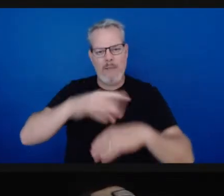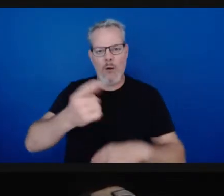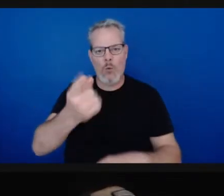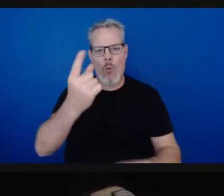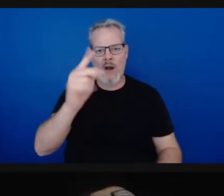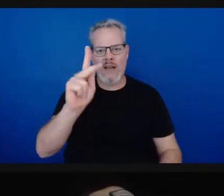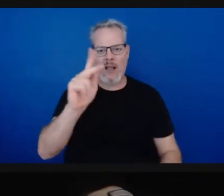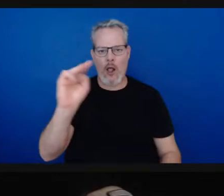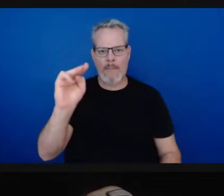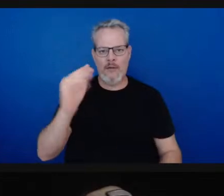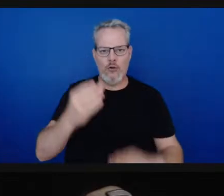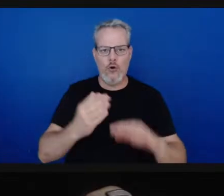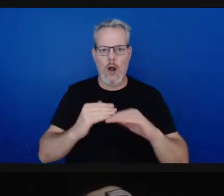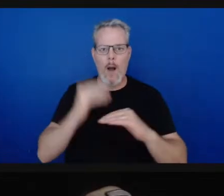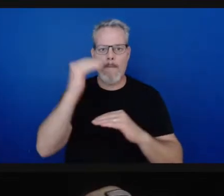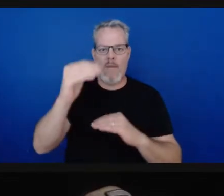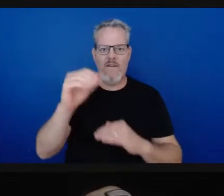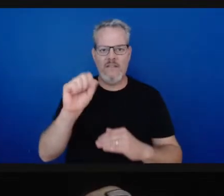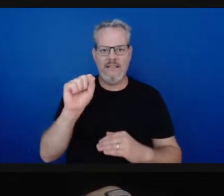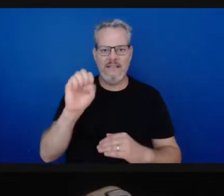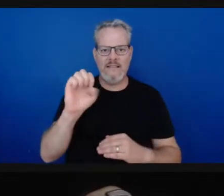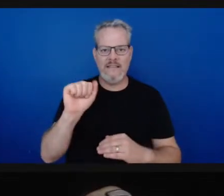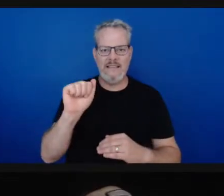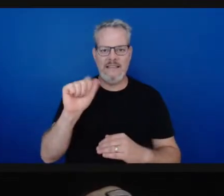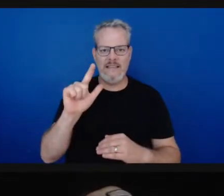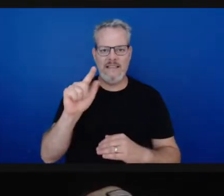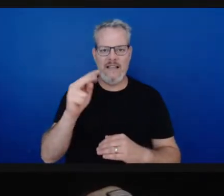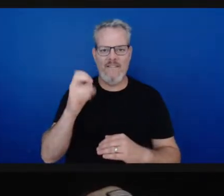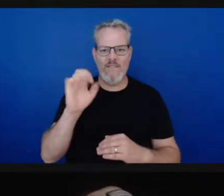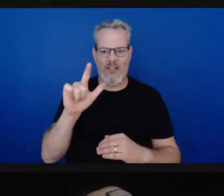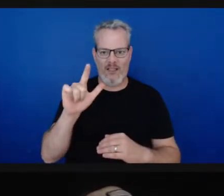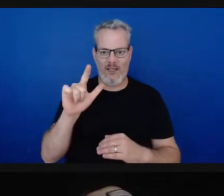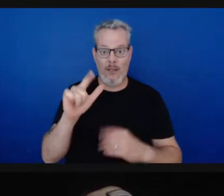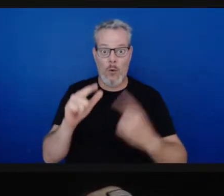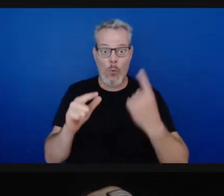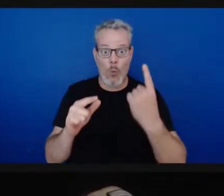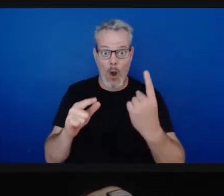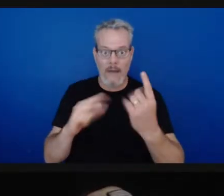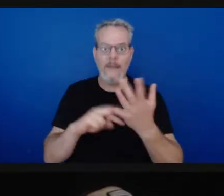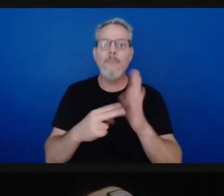sea level. So in this plot, where it says 1, that's sea level right there.